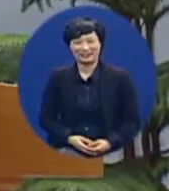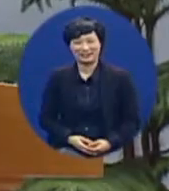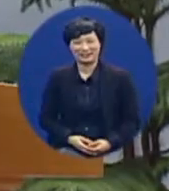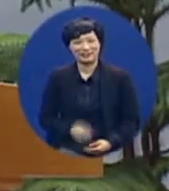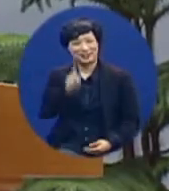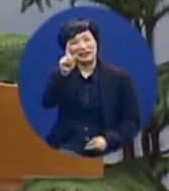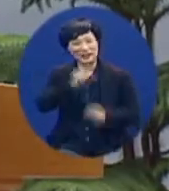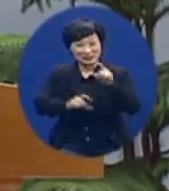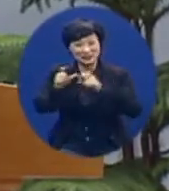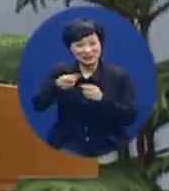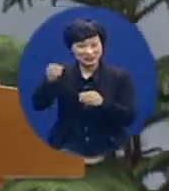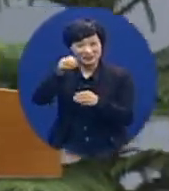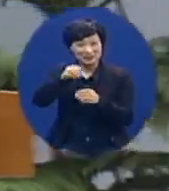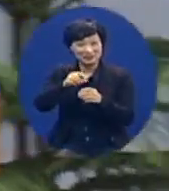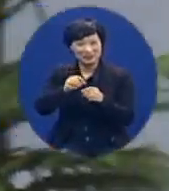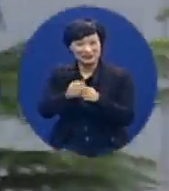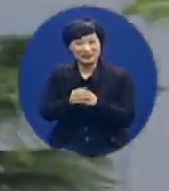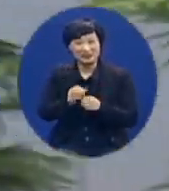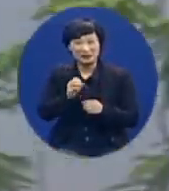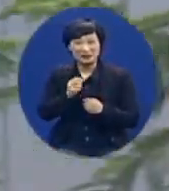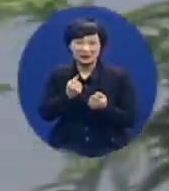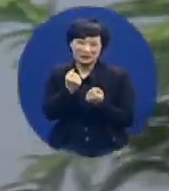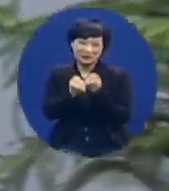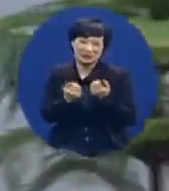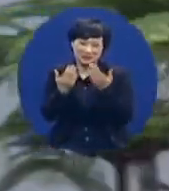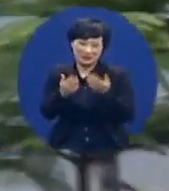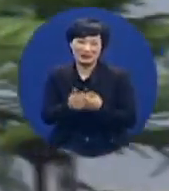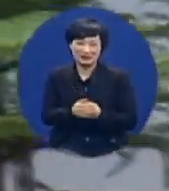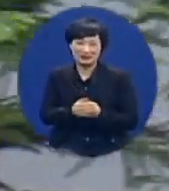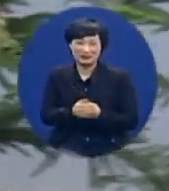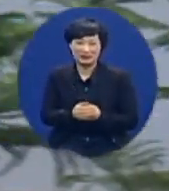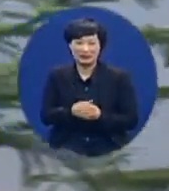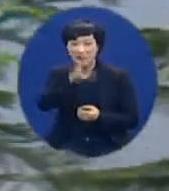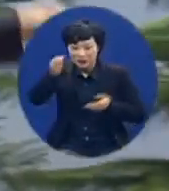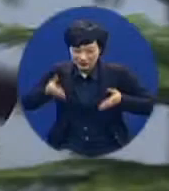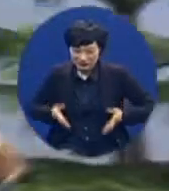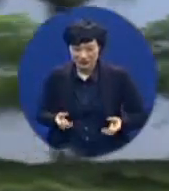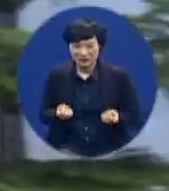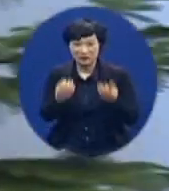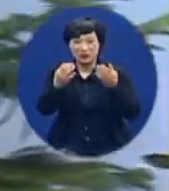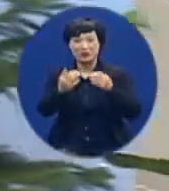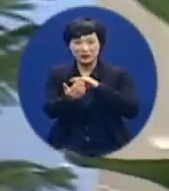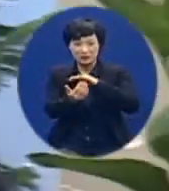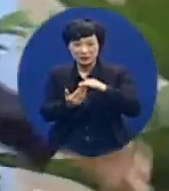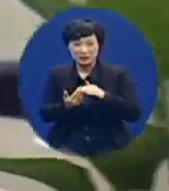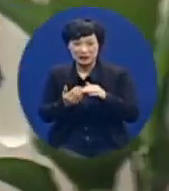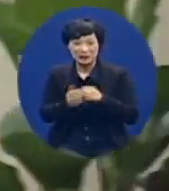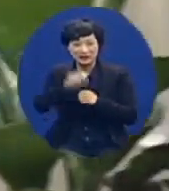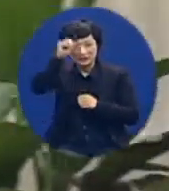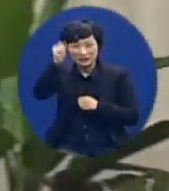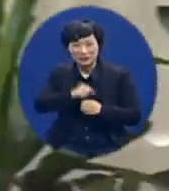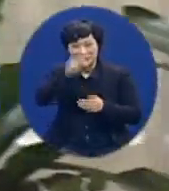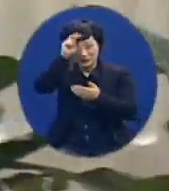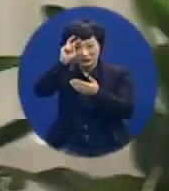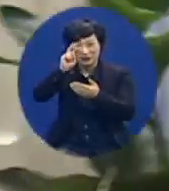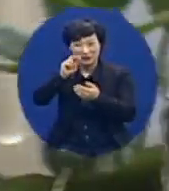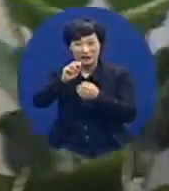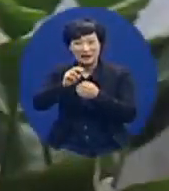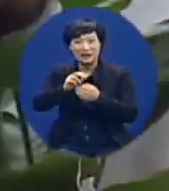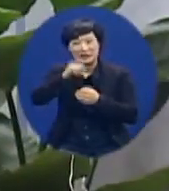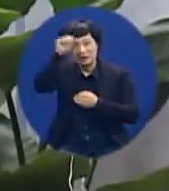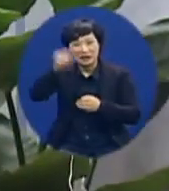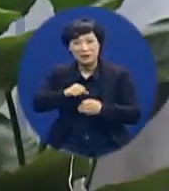There was one more good thing on Christmas Eve. We went carol singing.